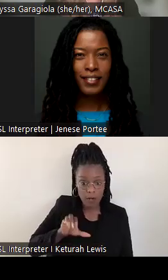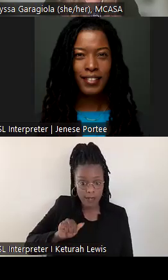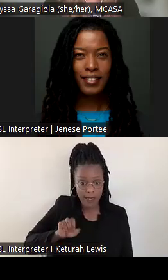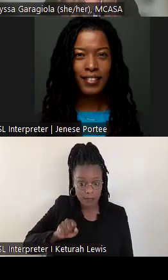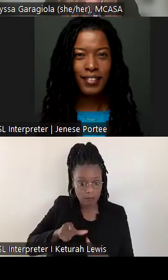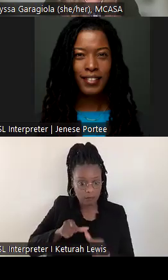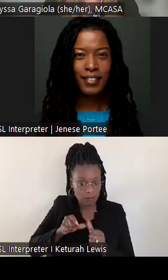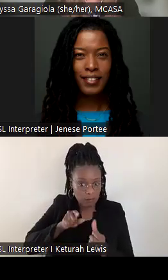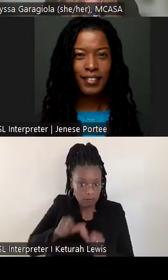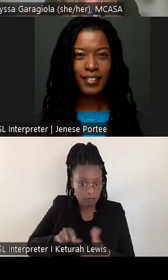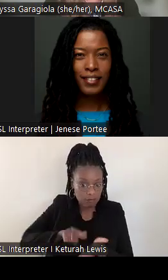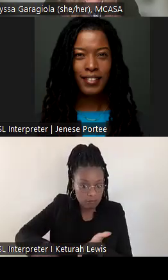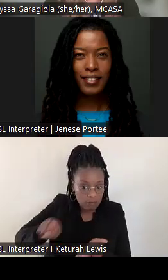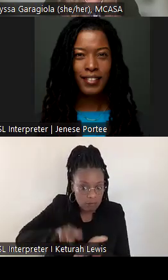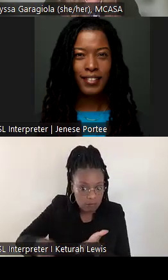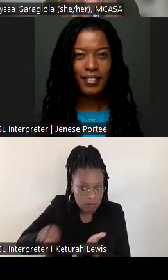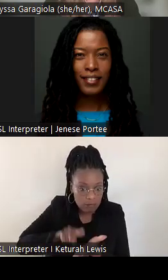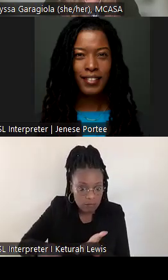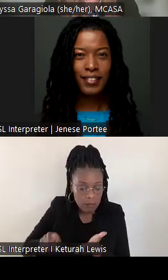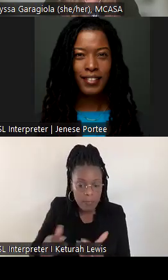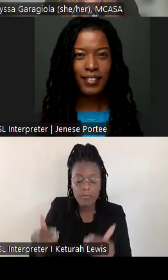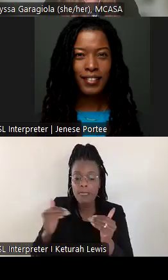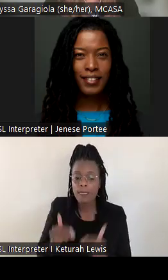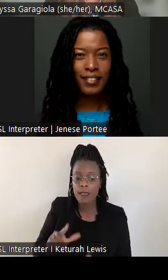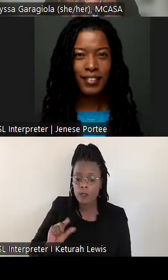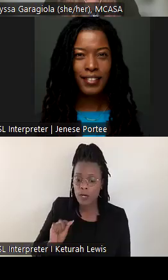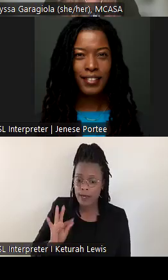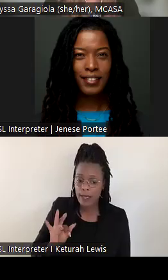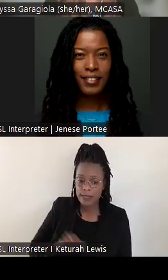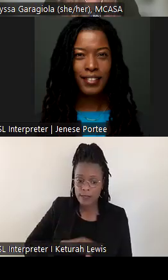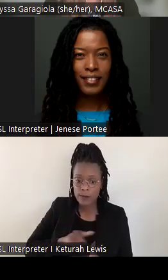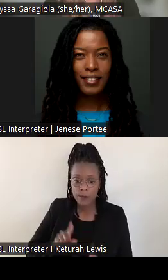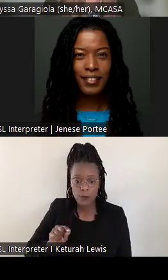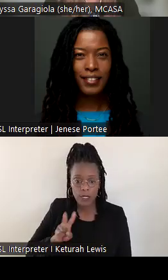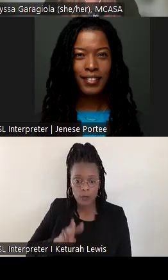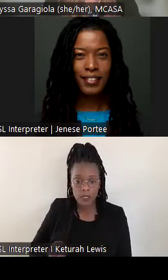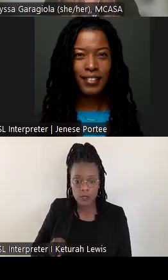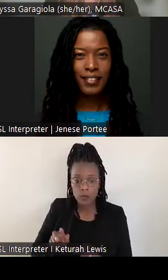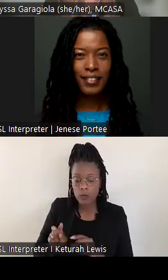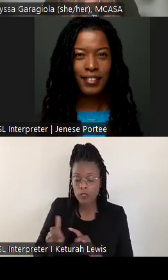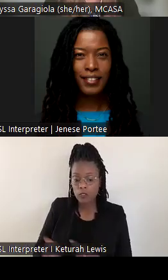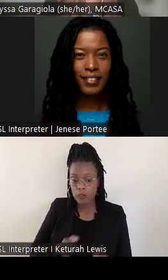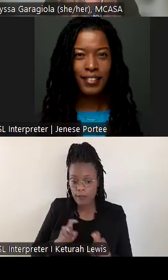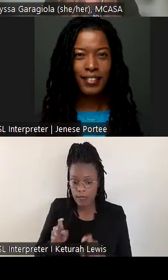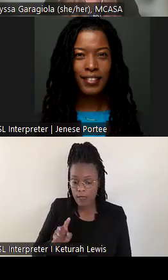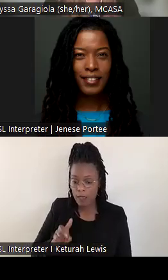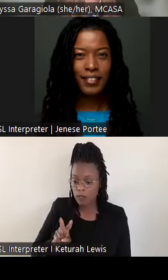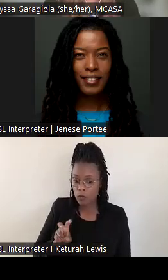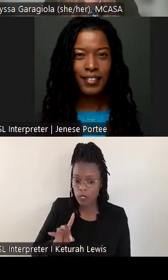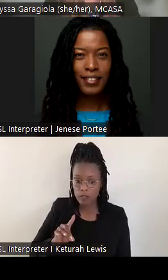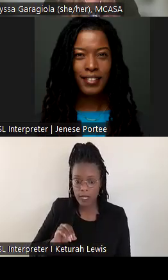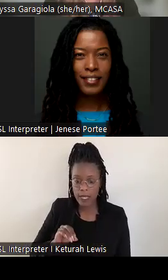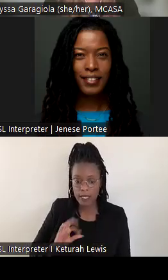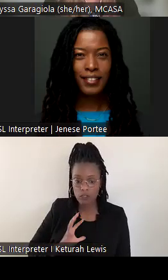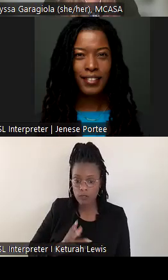According to a 2019 to 2022 survey of 280 transgender people and their experiences